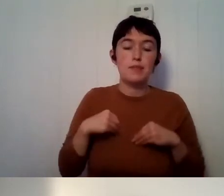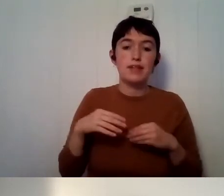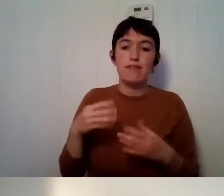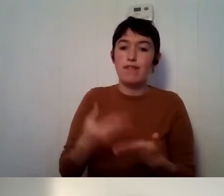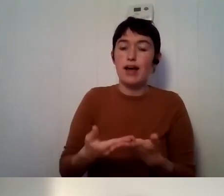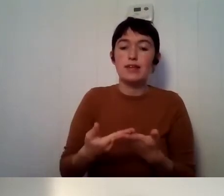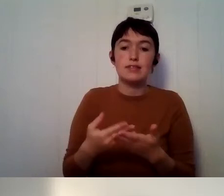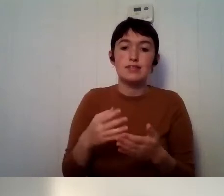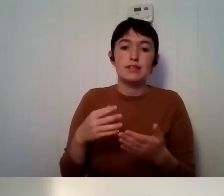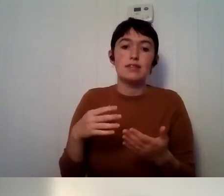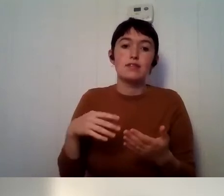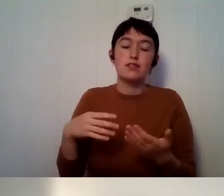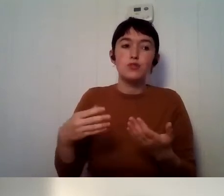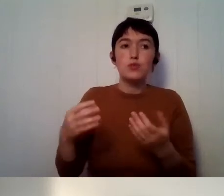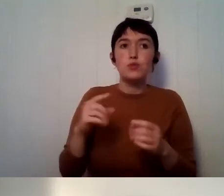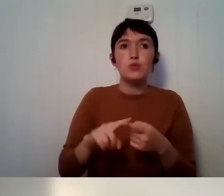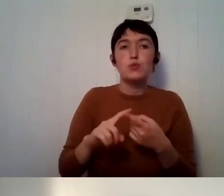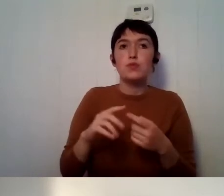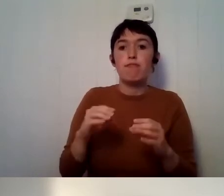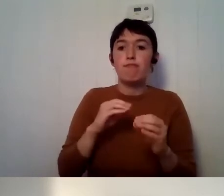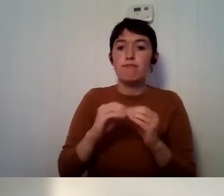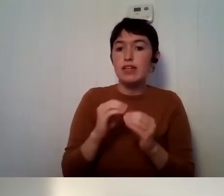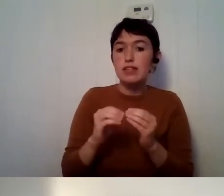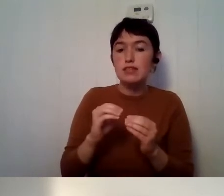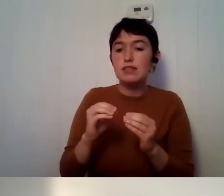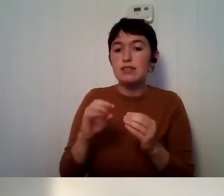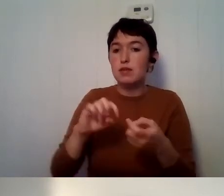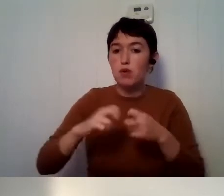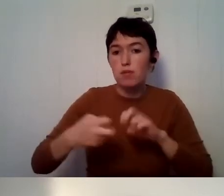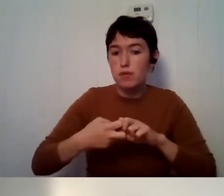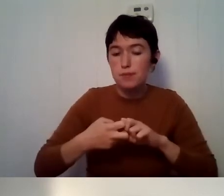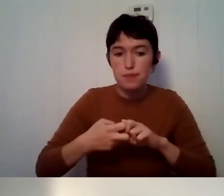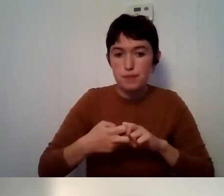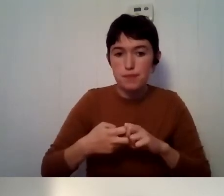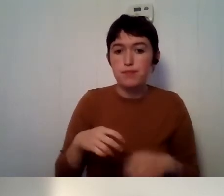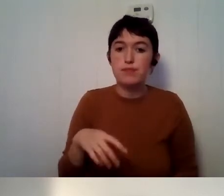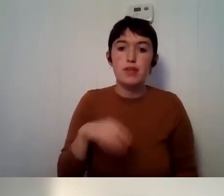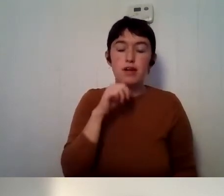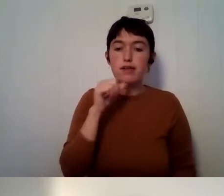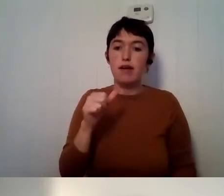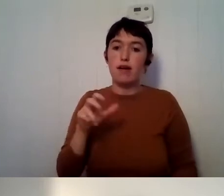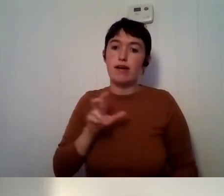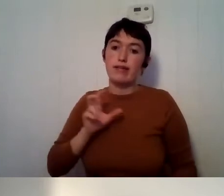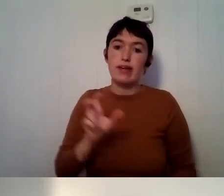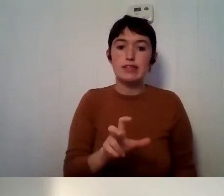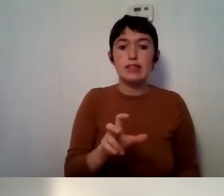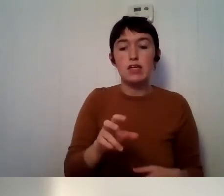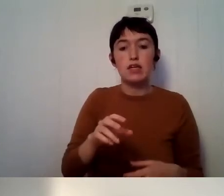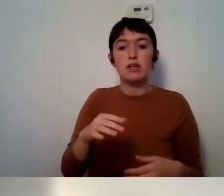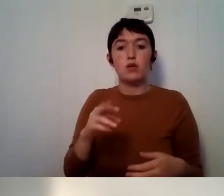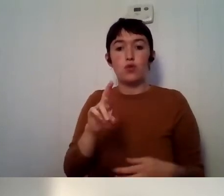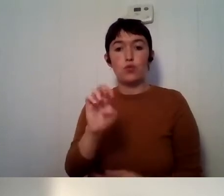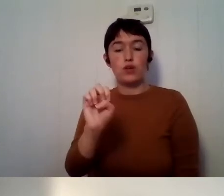or they're not doing things to help stop the problem. They're not investing in renewable energy. They're